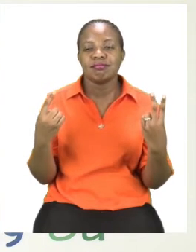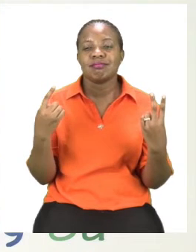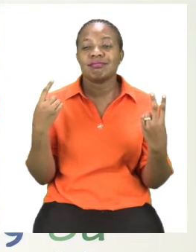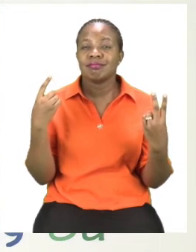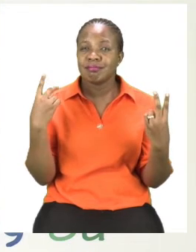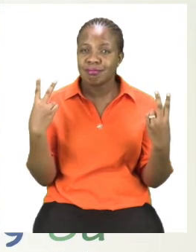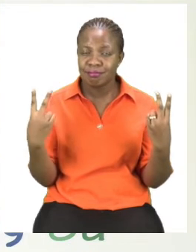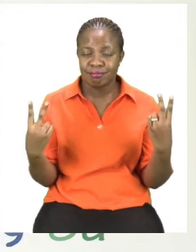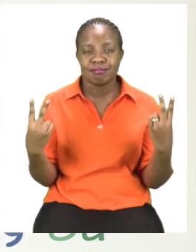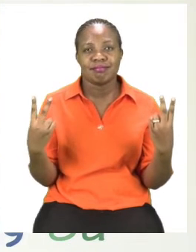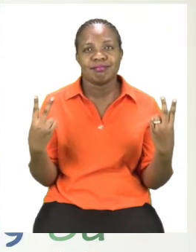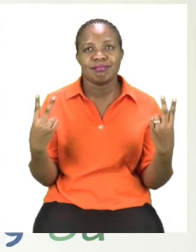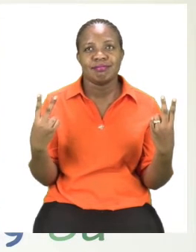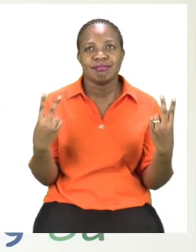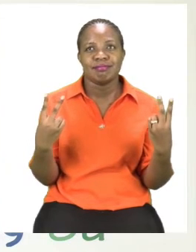4,